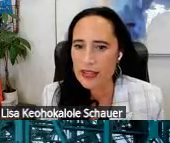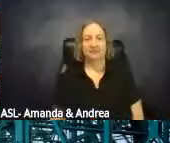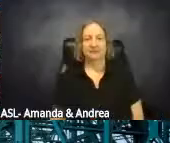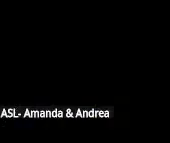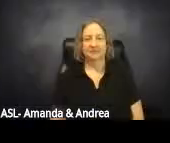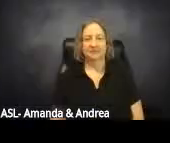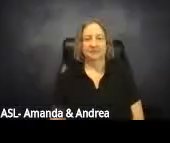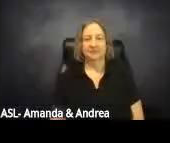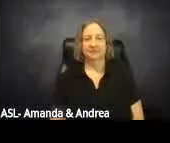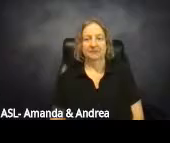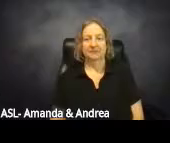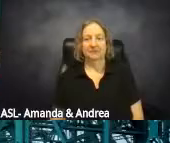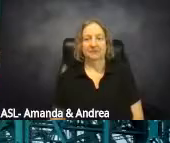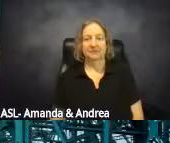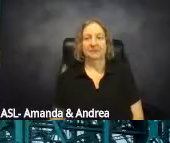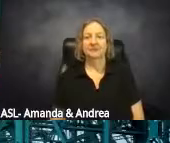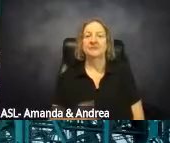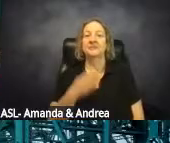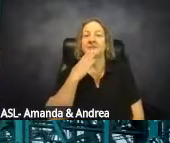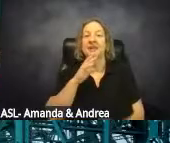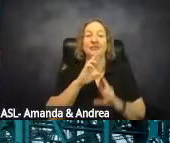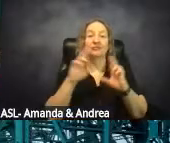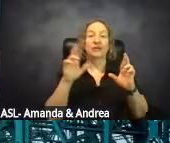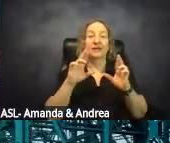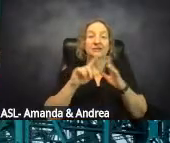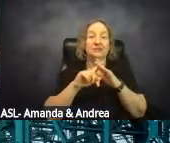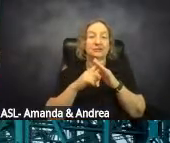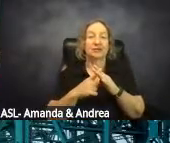Okay, thanks, Amanda. We're ready to go live when